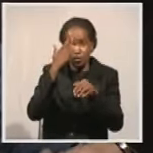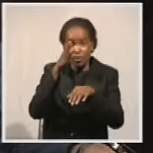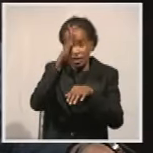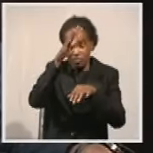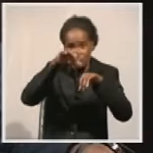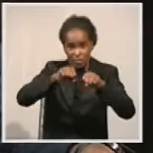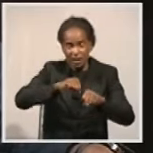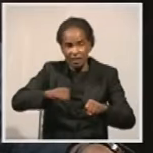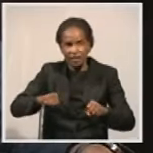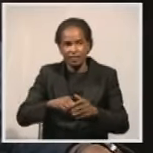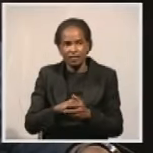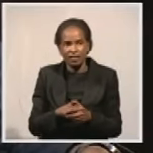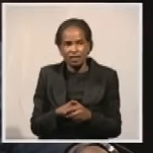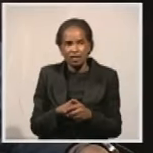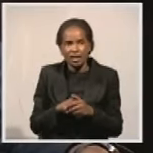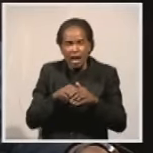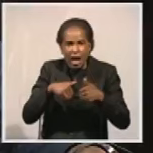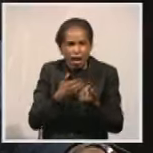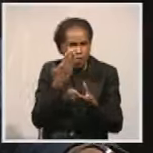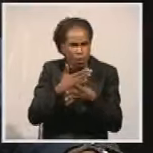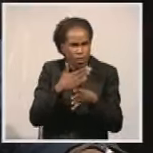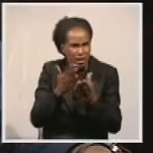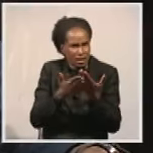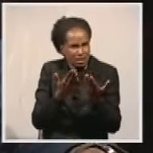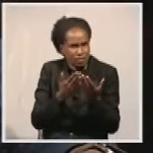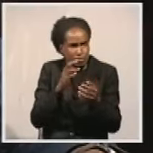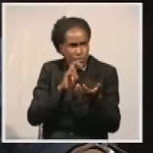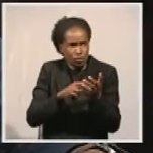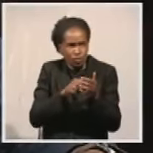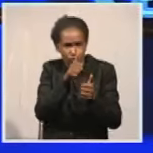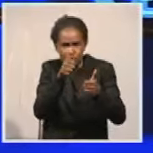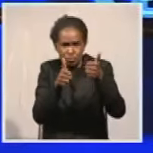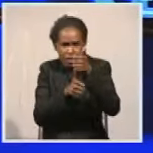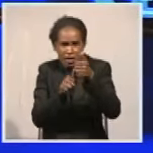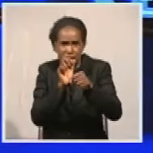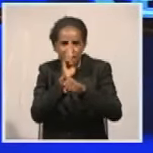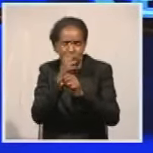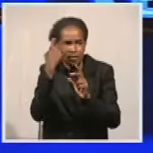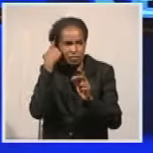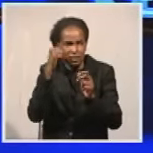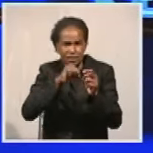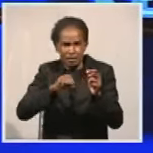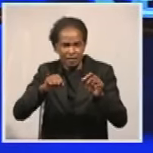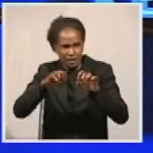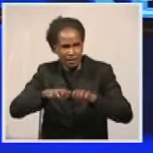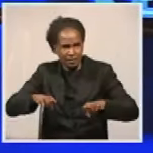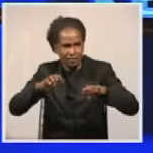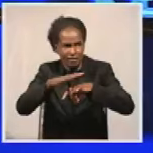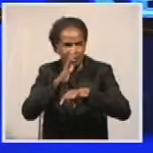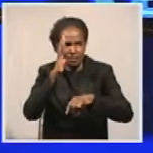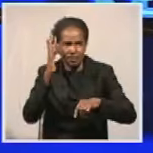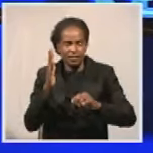Mm. It must have. How were you prepared for that? How was that like personally for you? You know, coming from